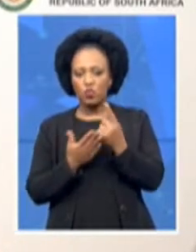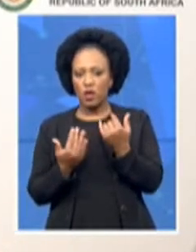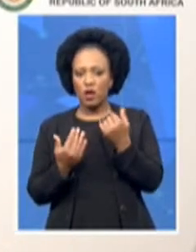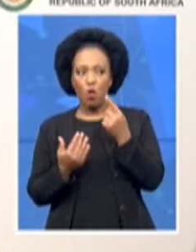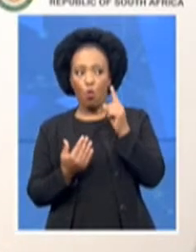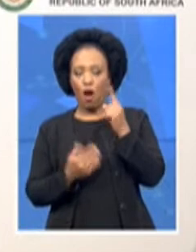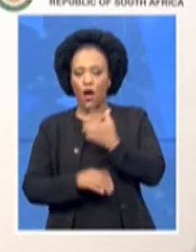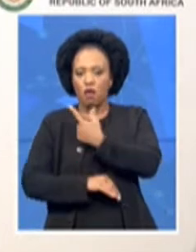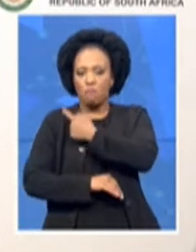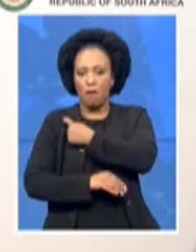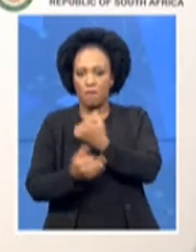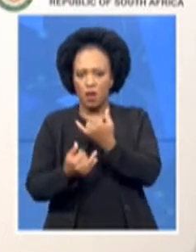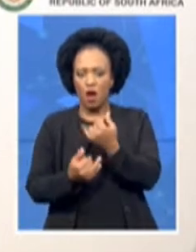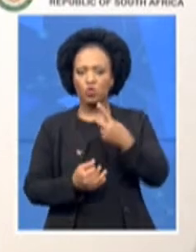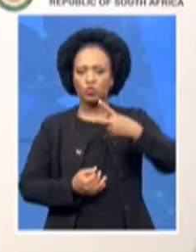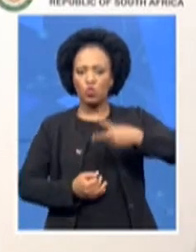show